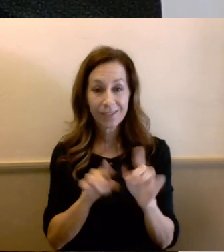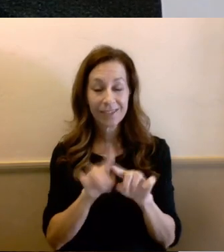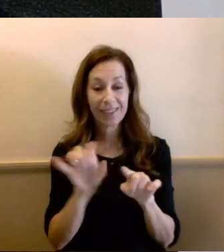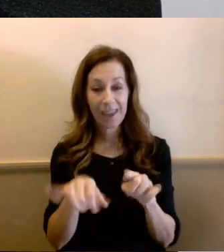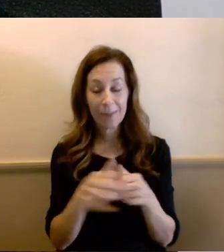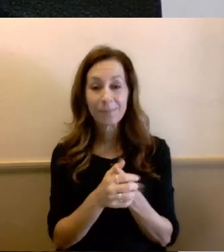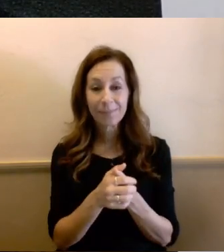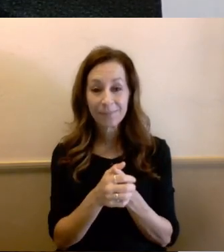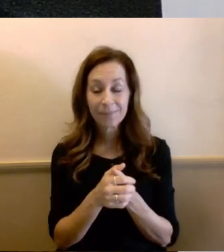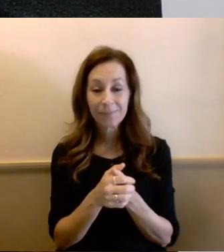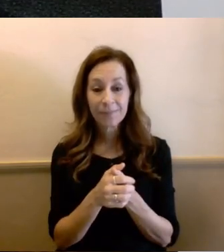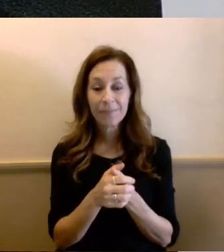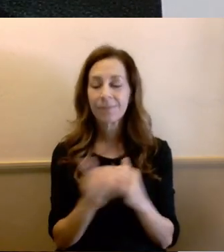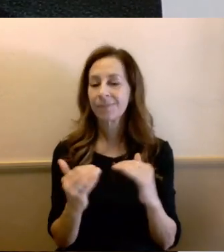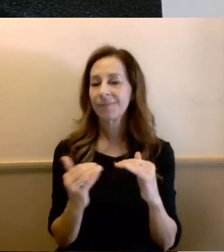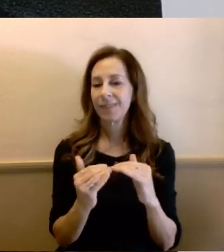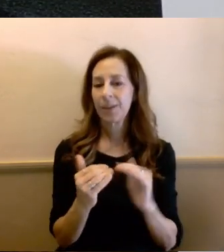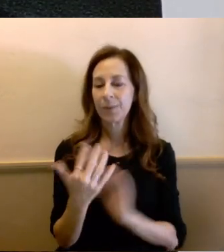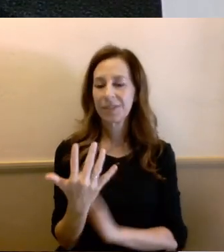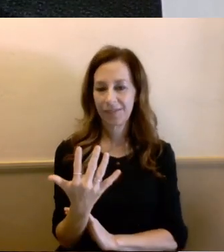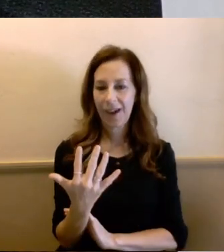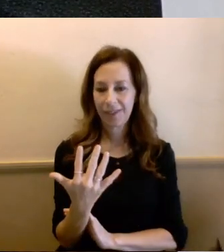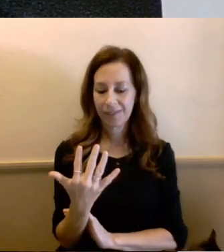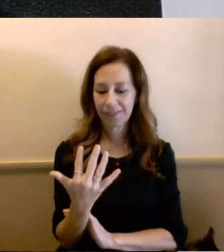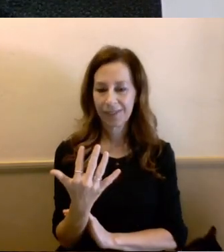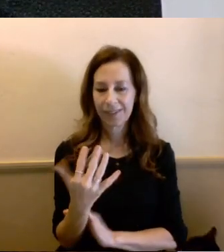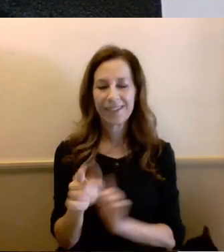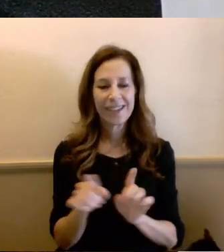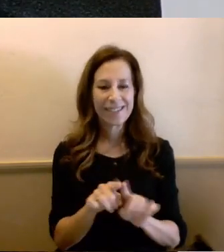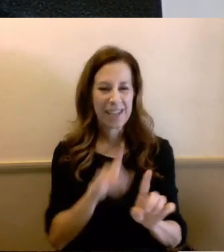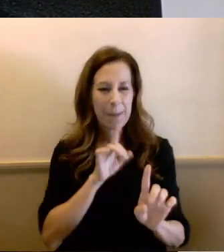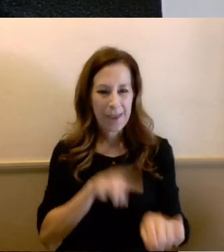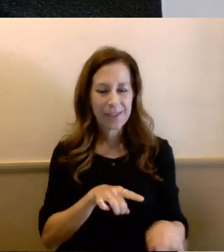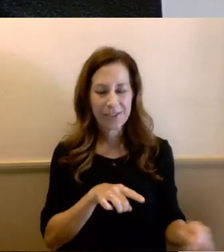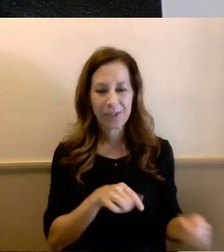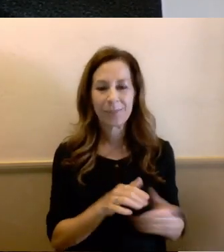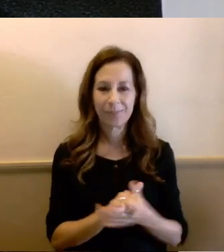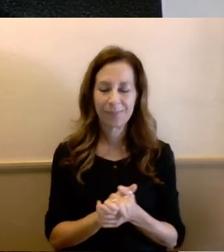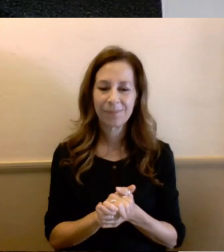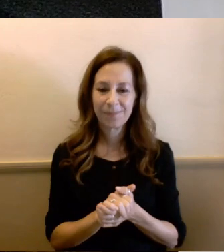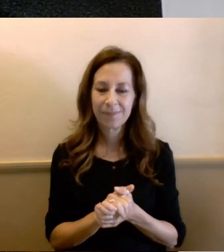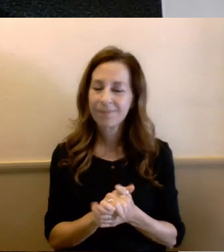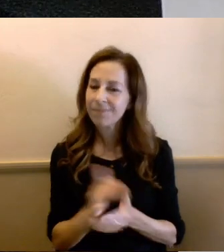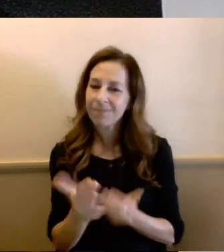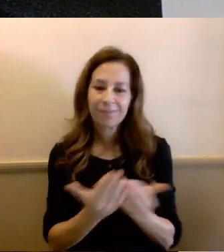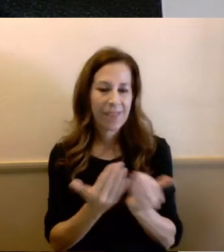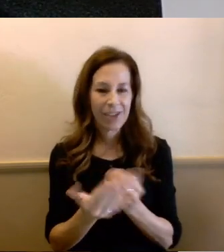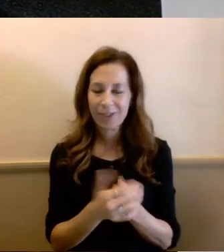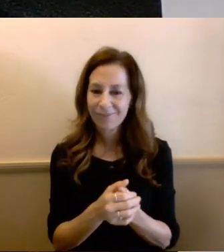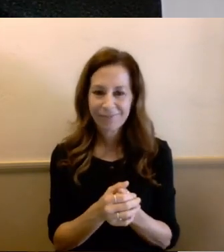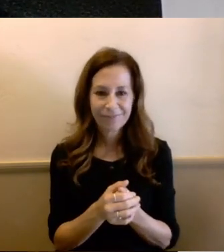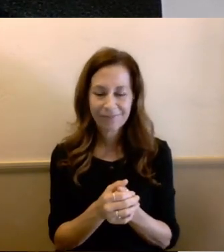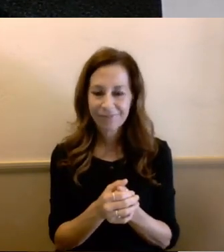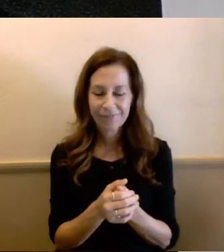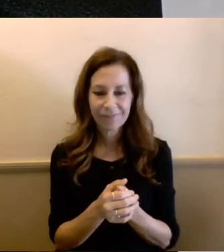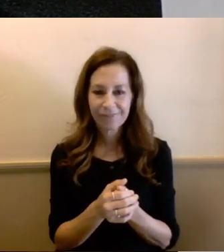cancels, like that one cancels. So b equals 5. You still get the same answer. So it doesn't